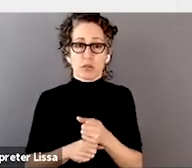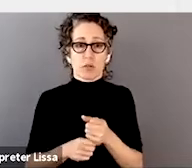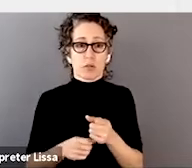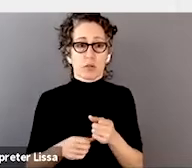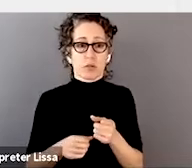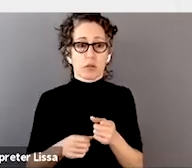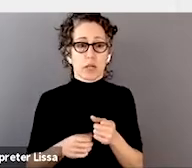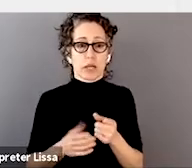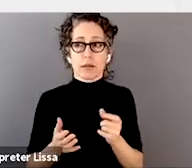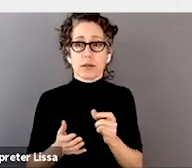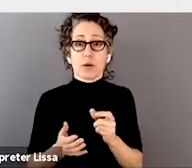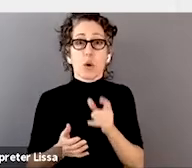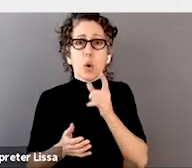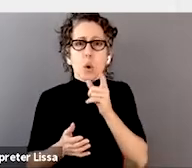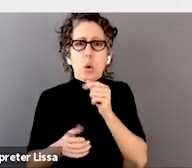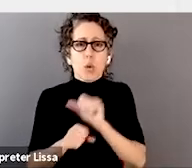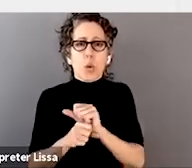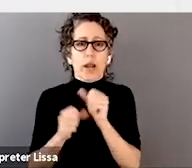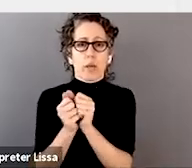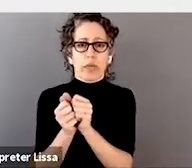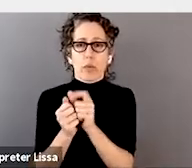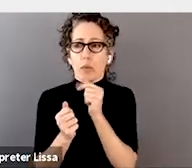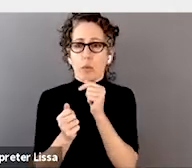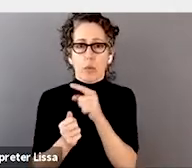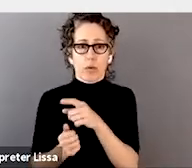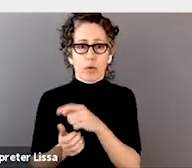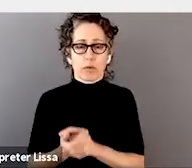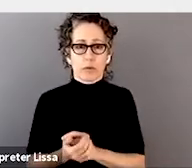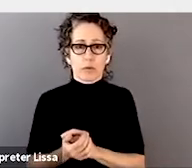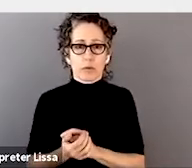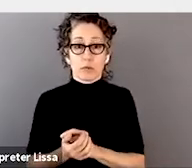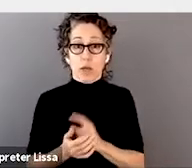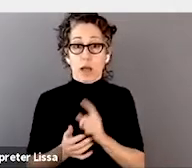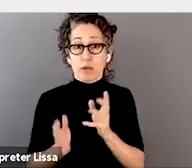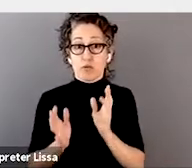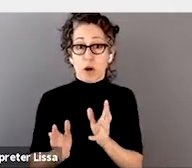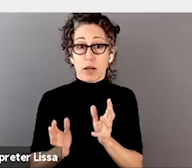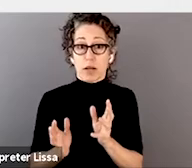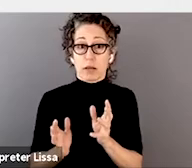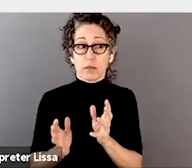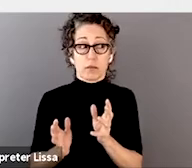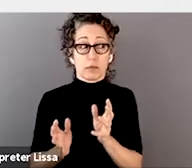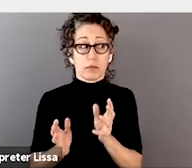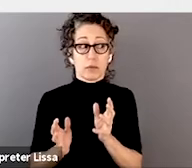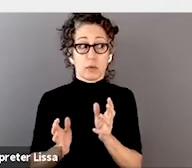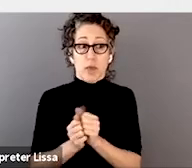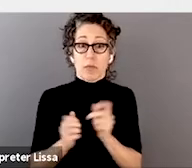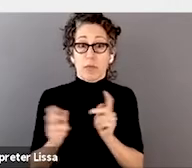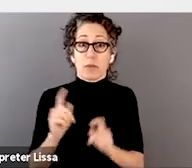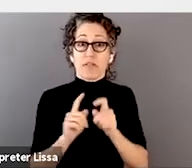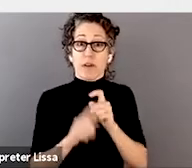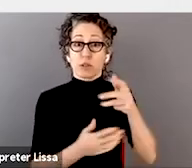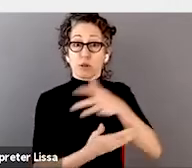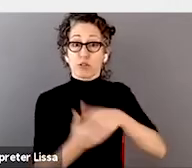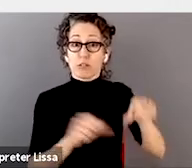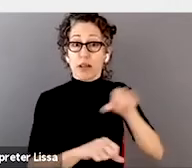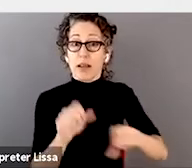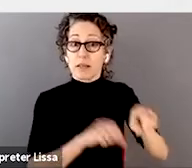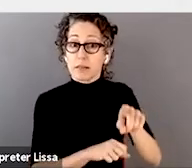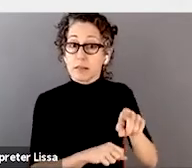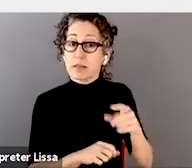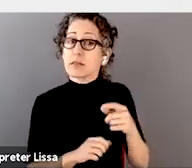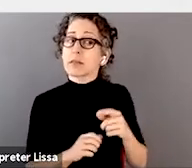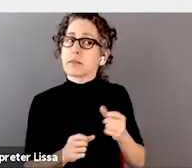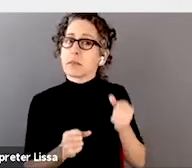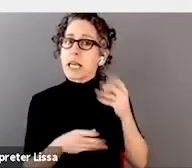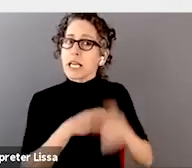are you working with, right? You are trying to solve bias. Have you ever spoken to someone from the social sciences who actually have spent years understanding how the